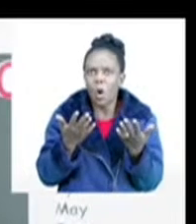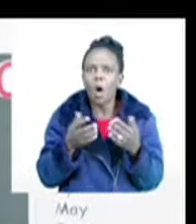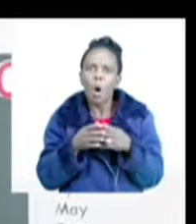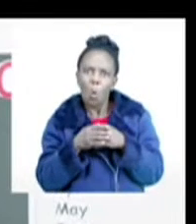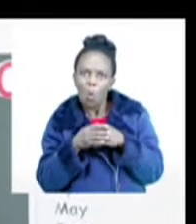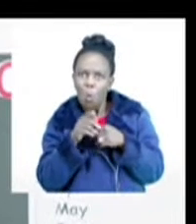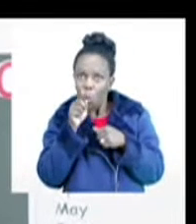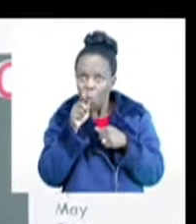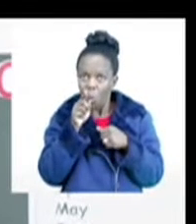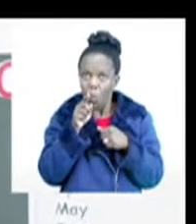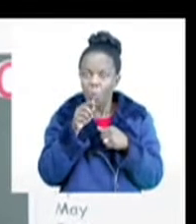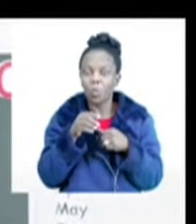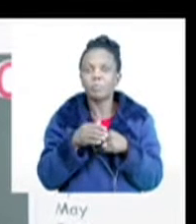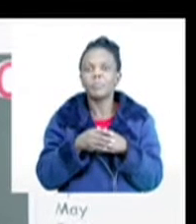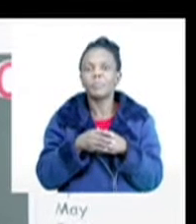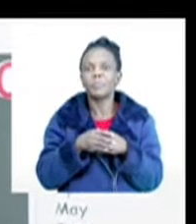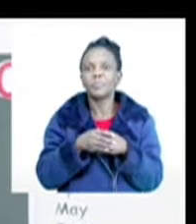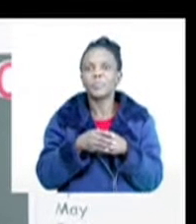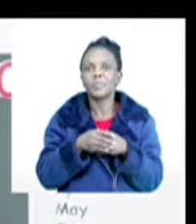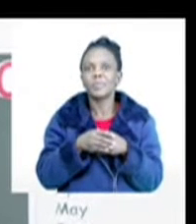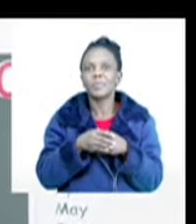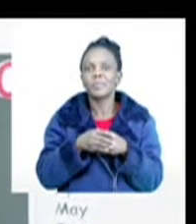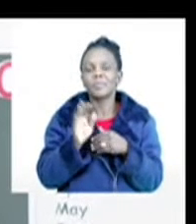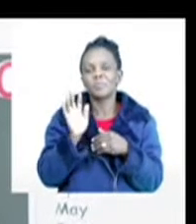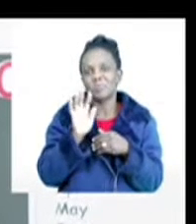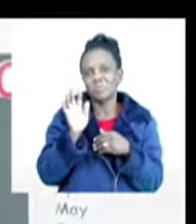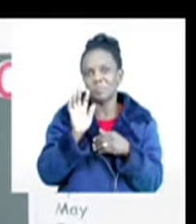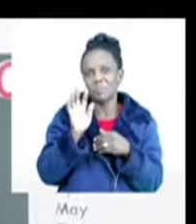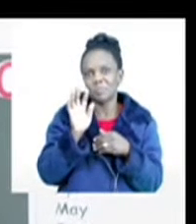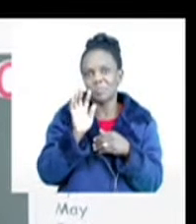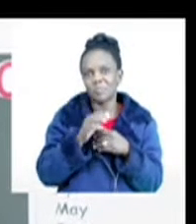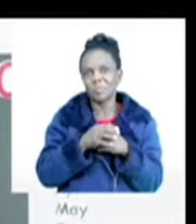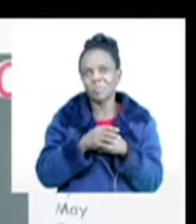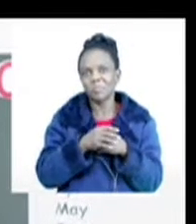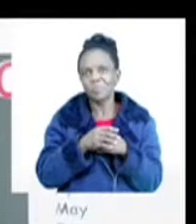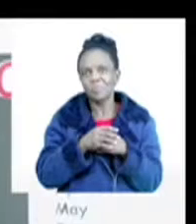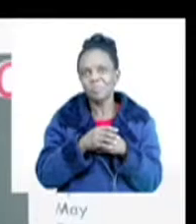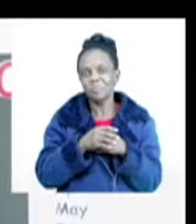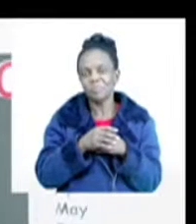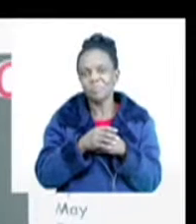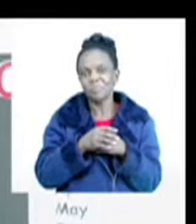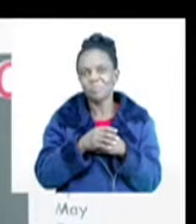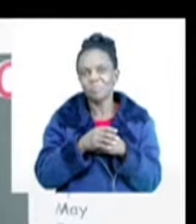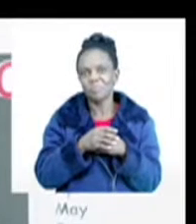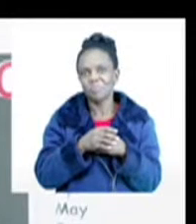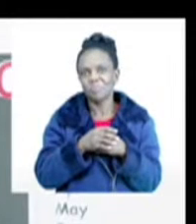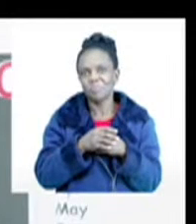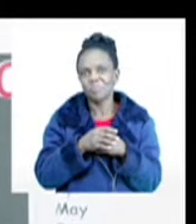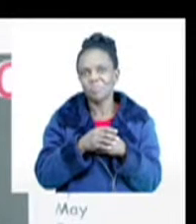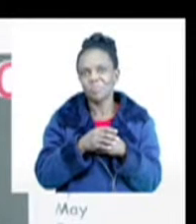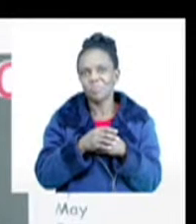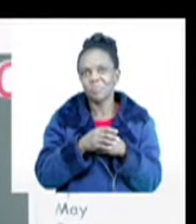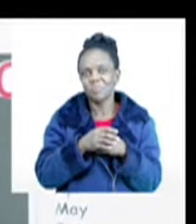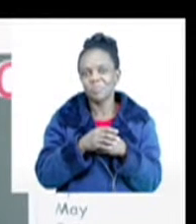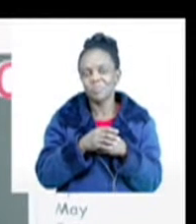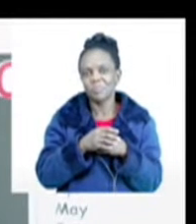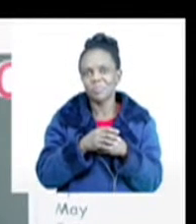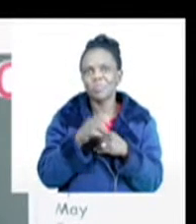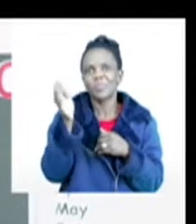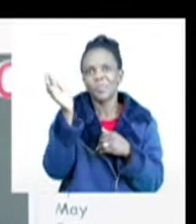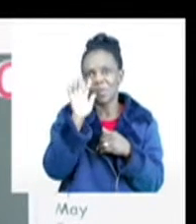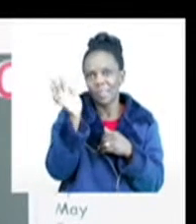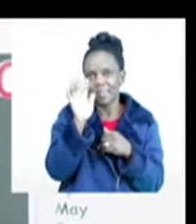Oh, there she is. Hi, Zoe. So from Zoe and I, we would like to